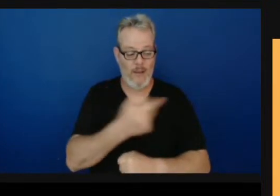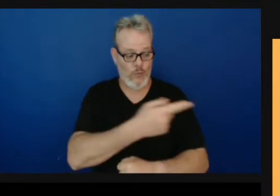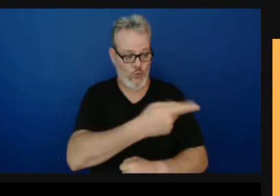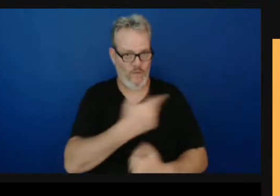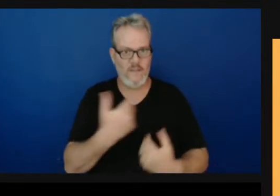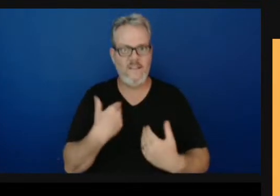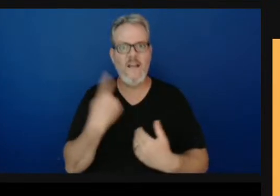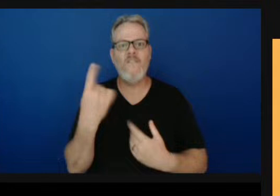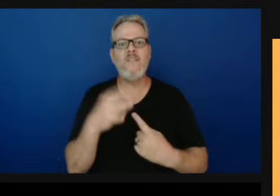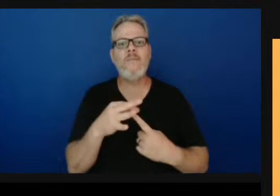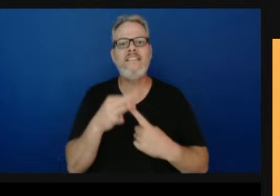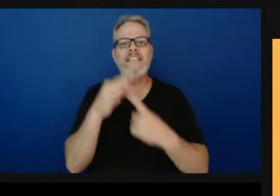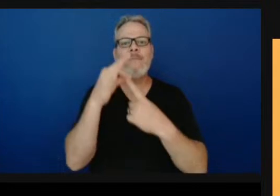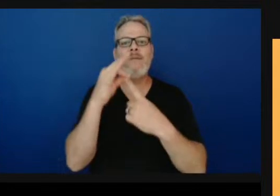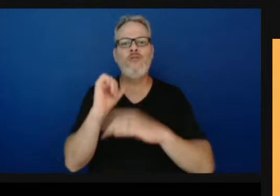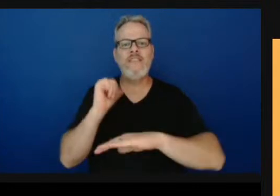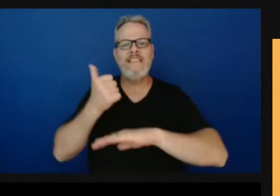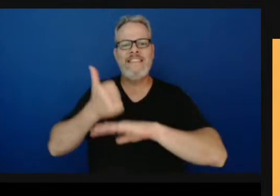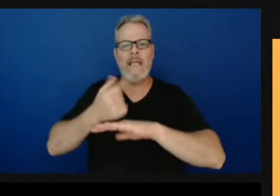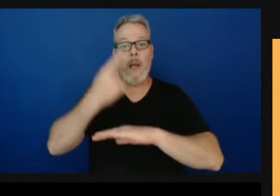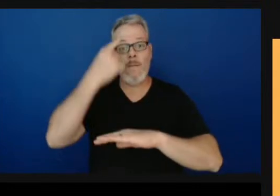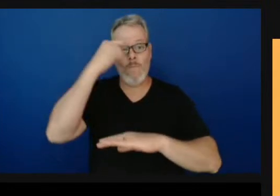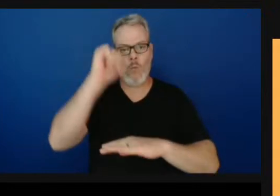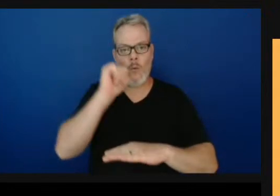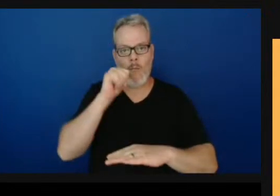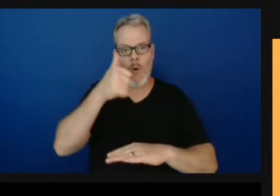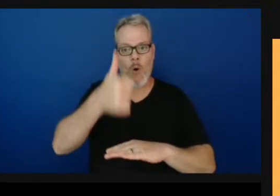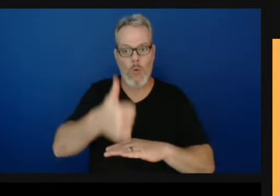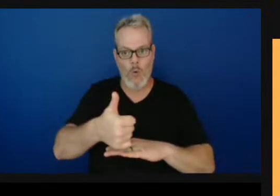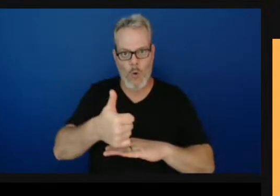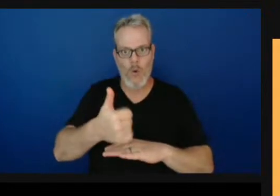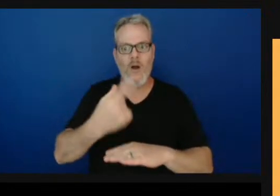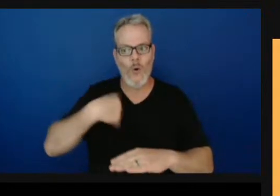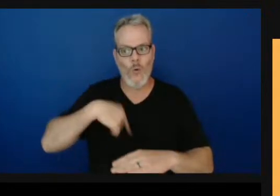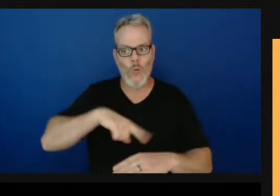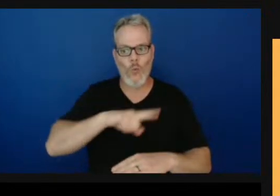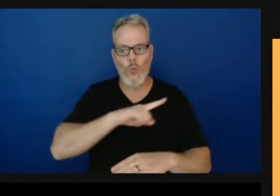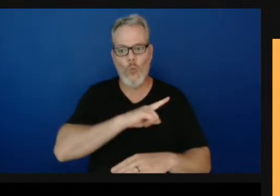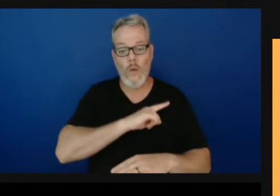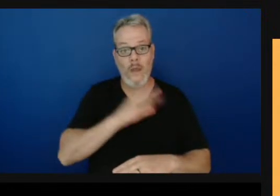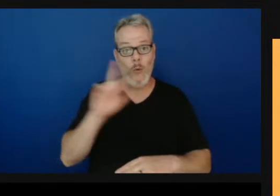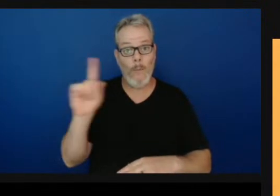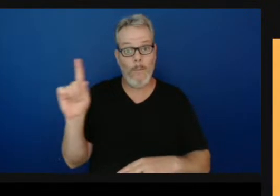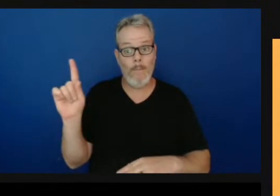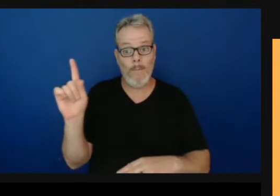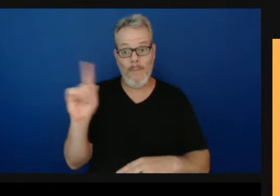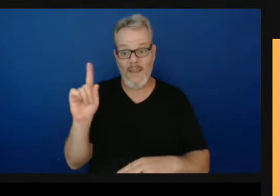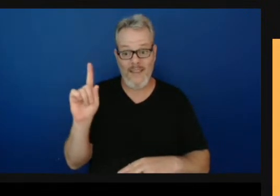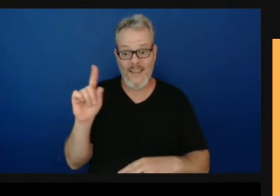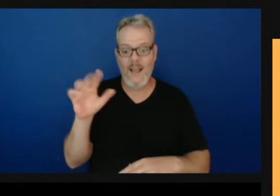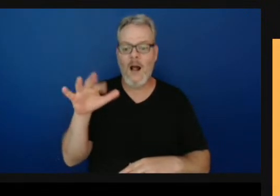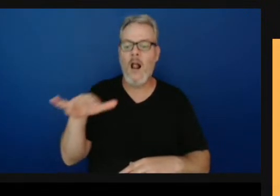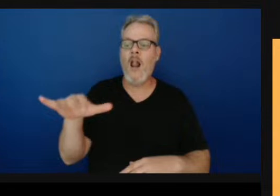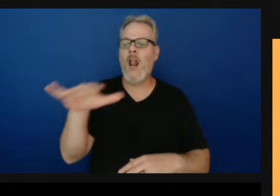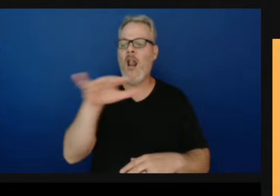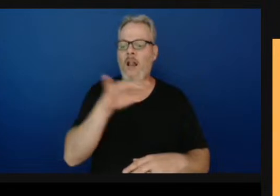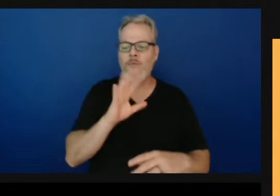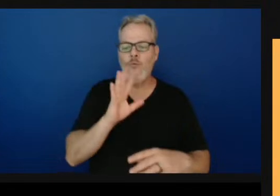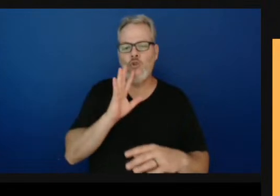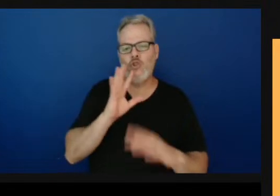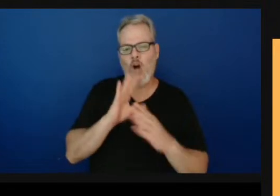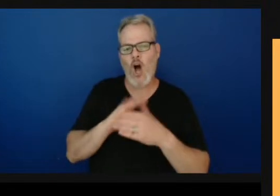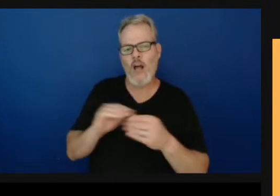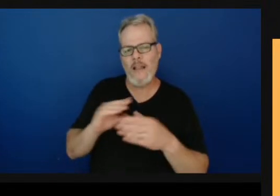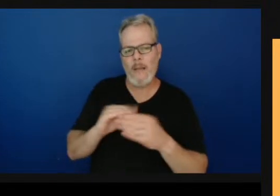special put together for tomorrow. We are going to be down and about. Yeah. We're going to talk about a little bit of that. Dane, go for